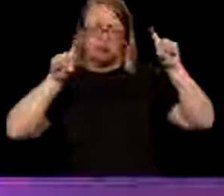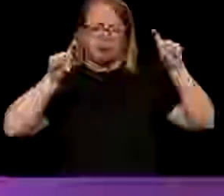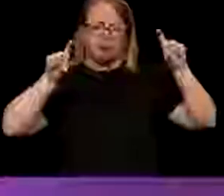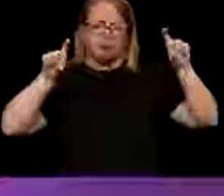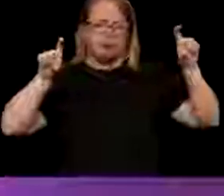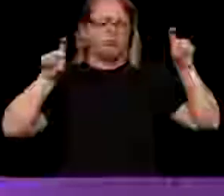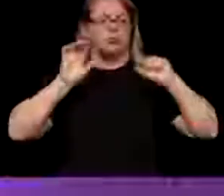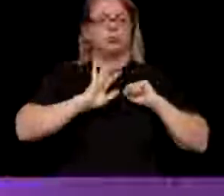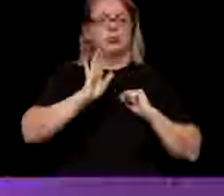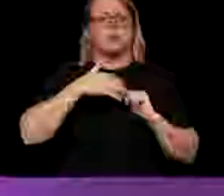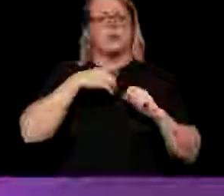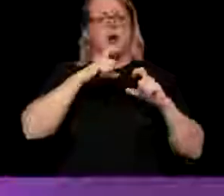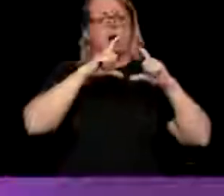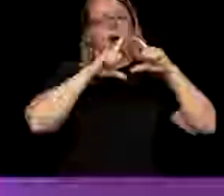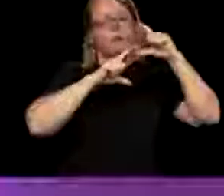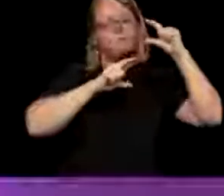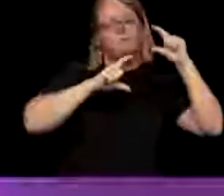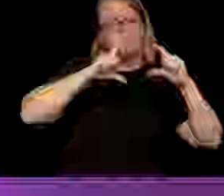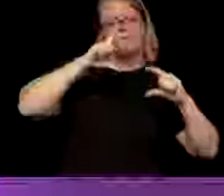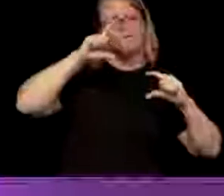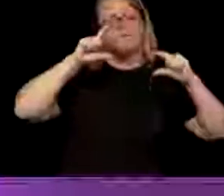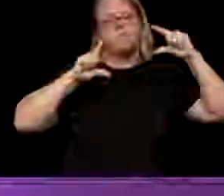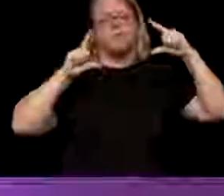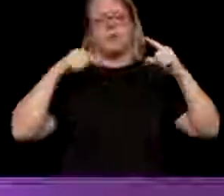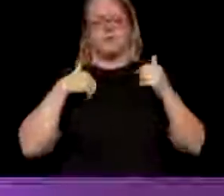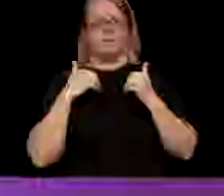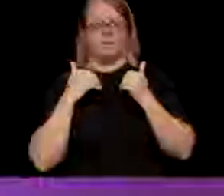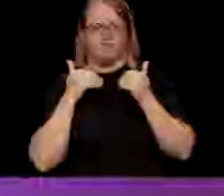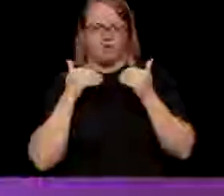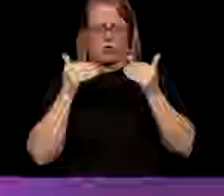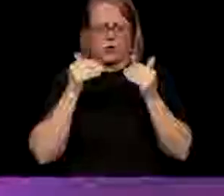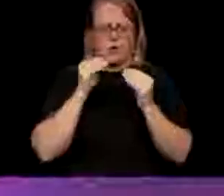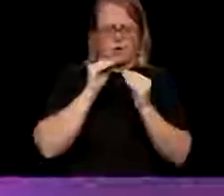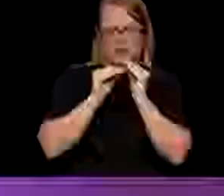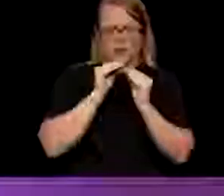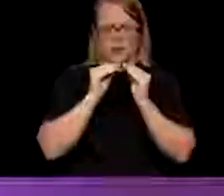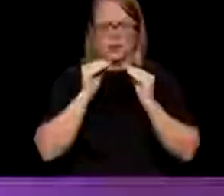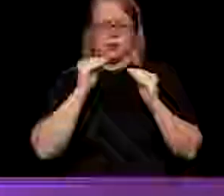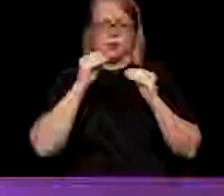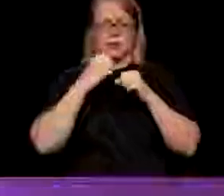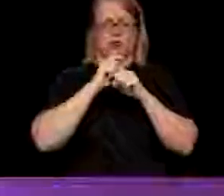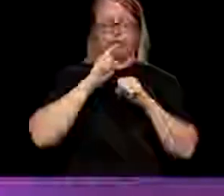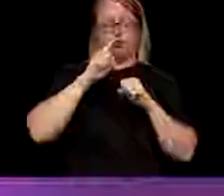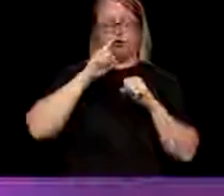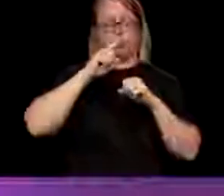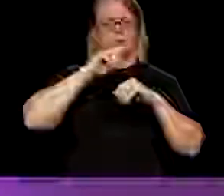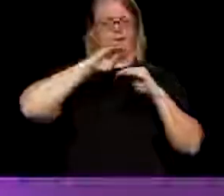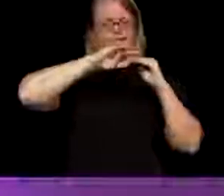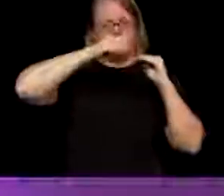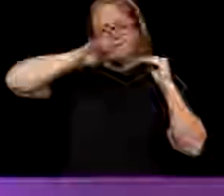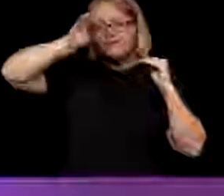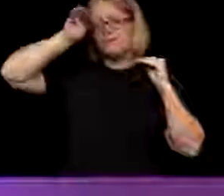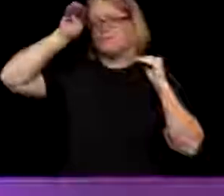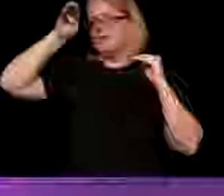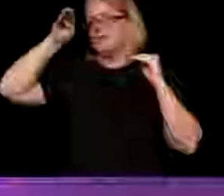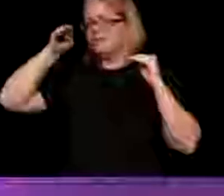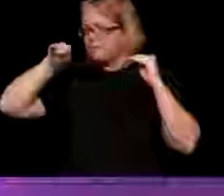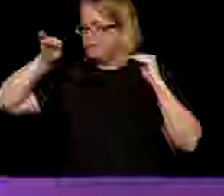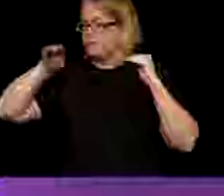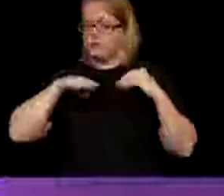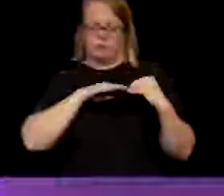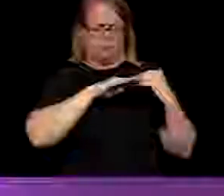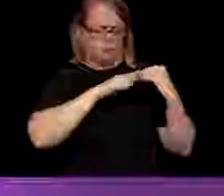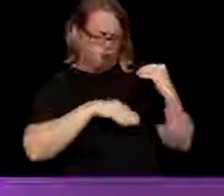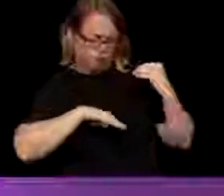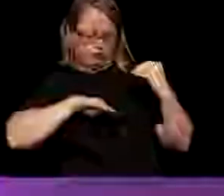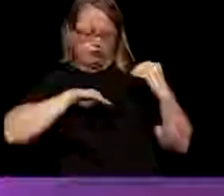this pattern or this shape. You want it to be more natural. So we're going to break it up so it doesn't look like one big stripe. You